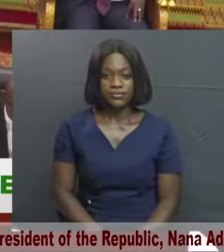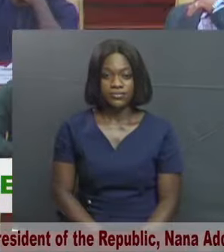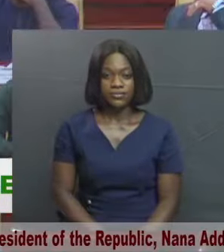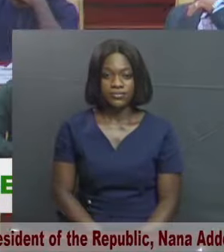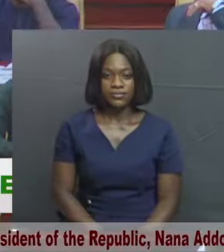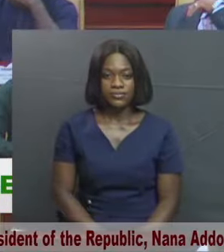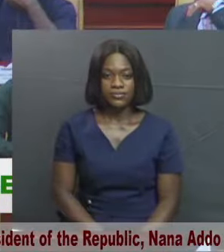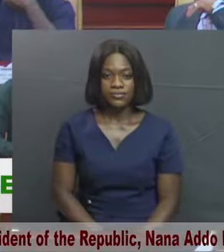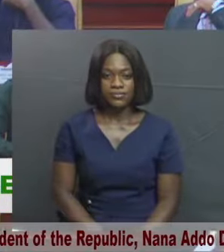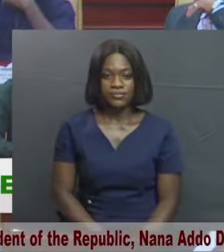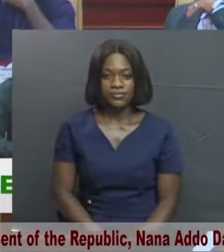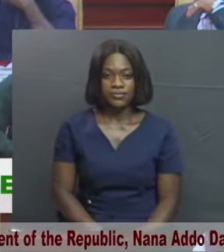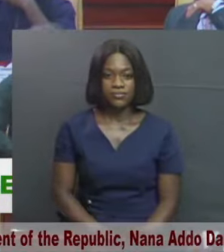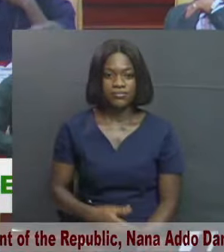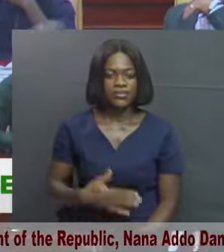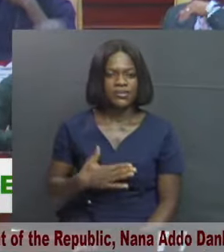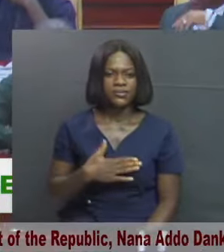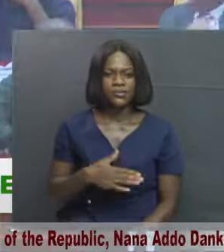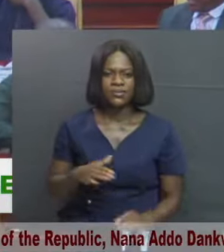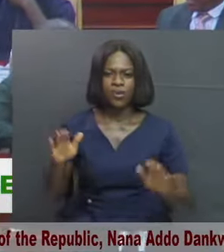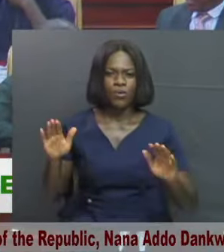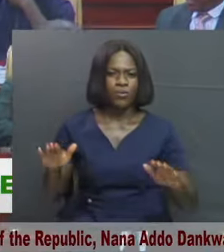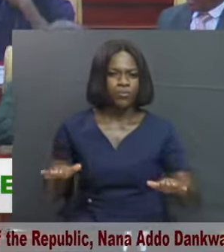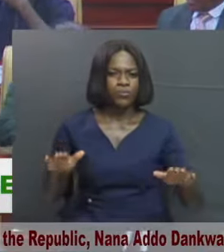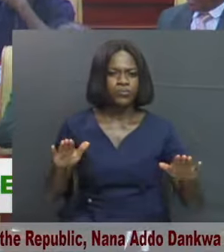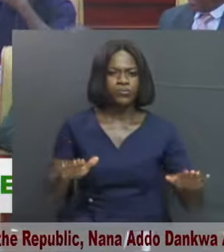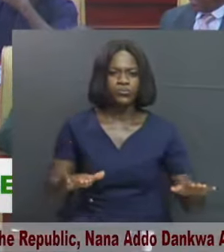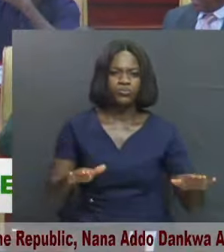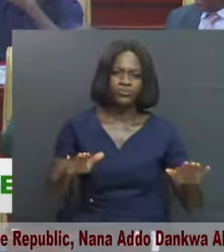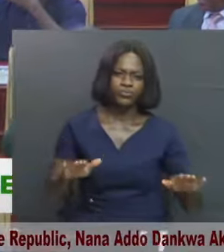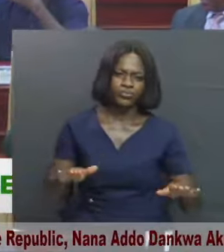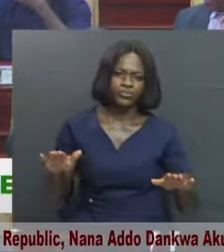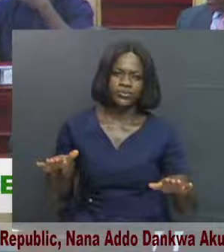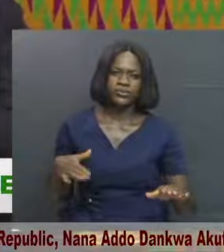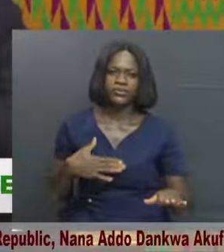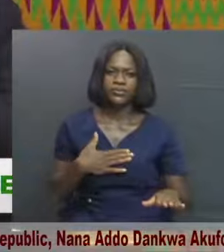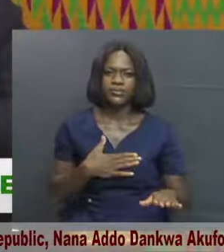members order order order please